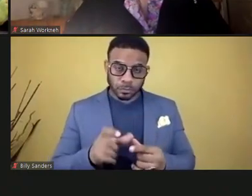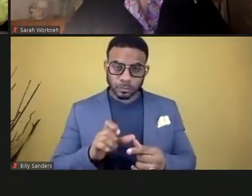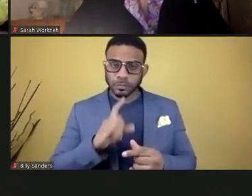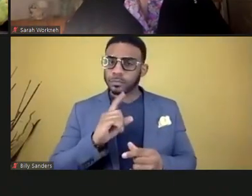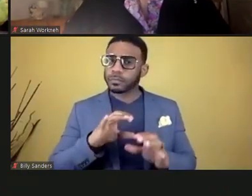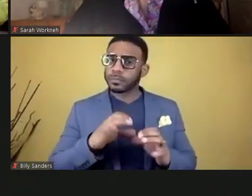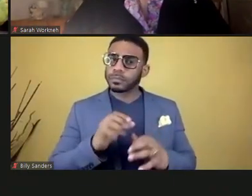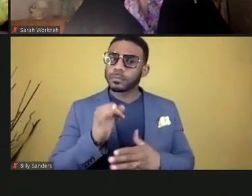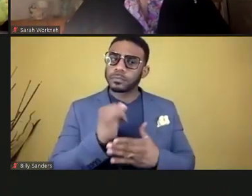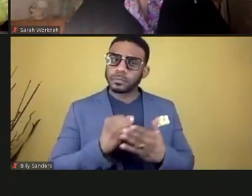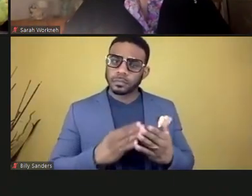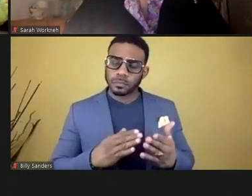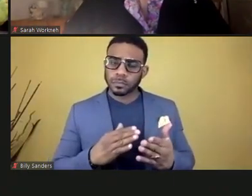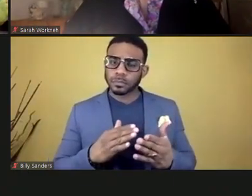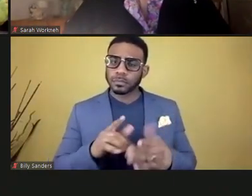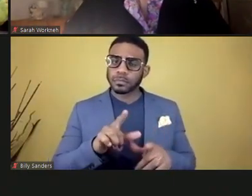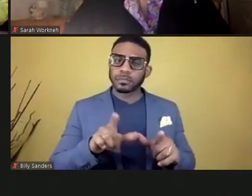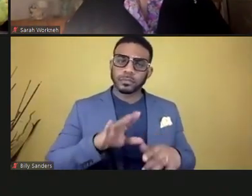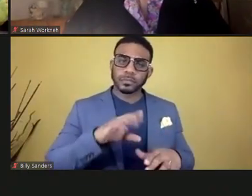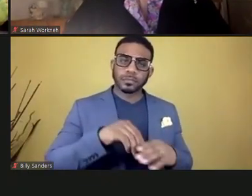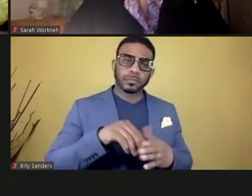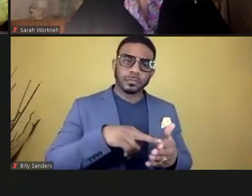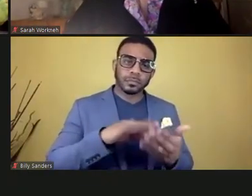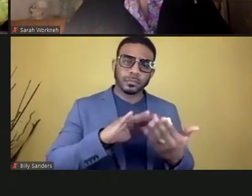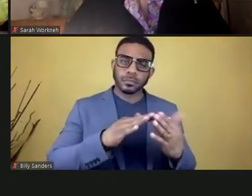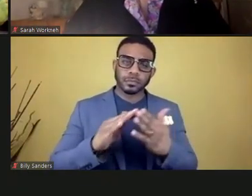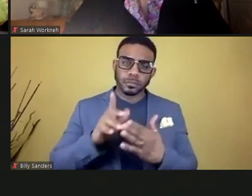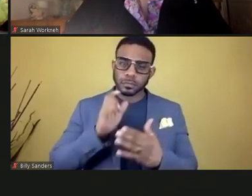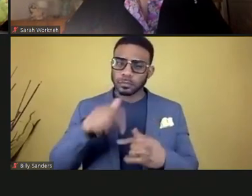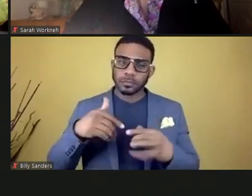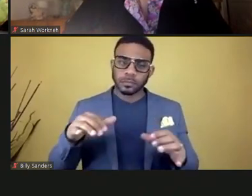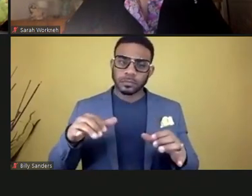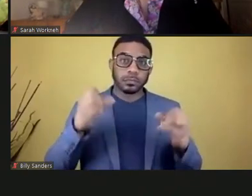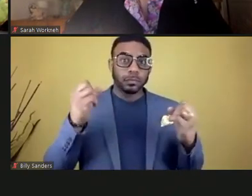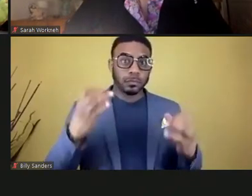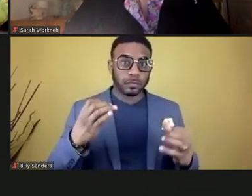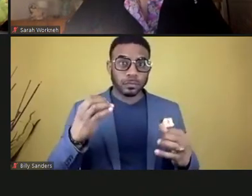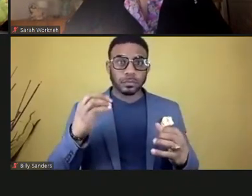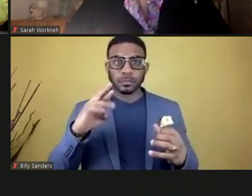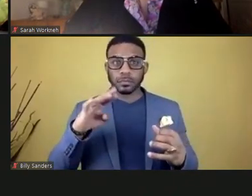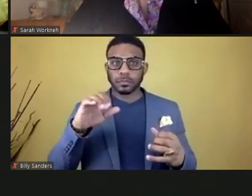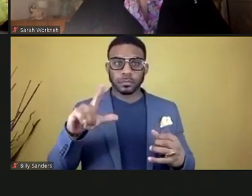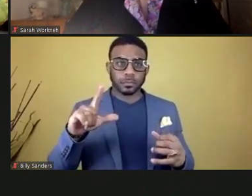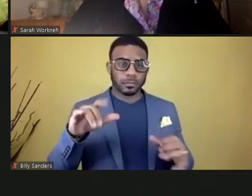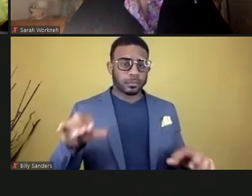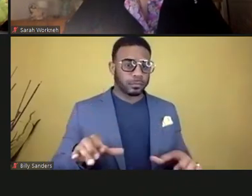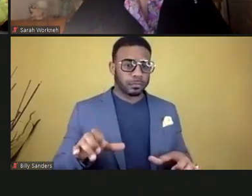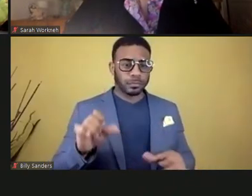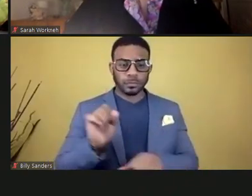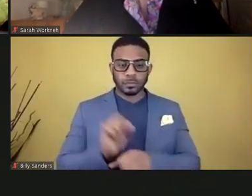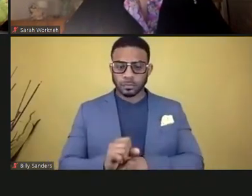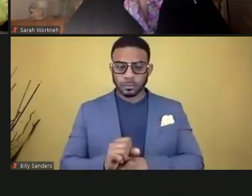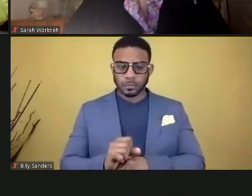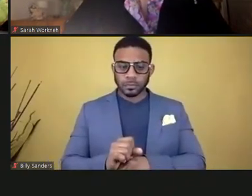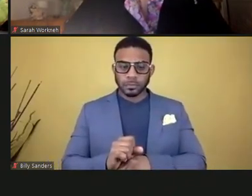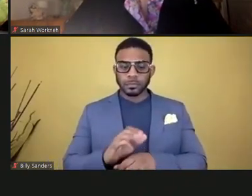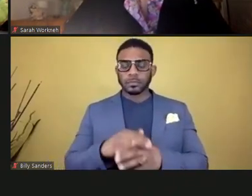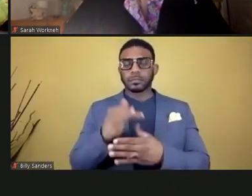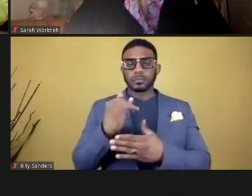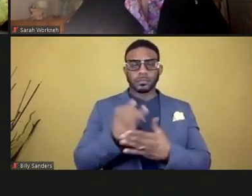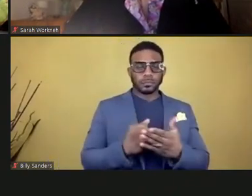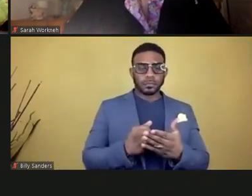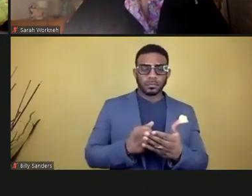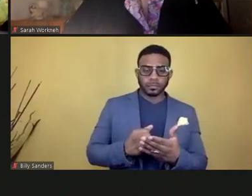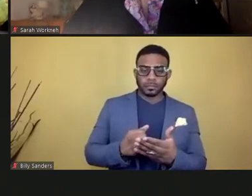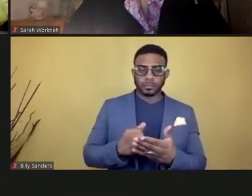a group of artists located within the dance community who've been doing a lot of radical activist work on the artist